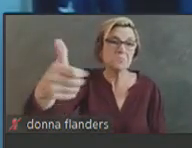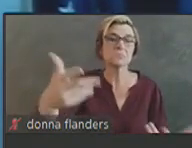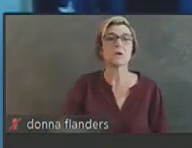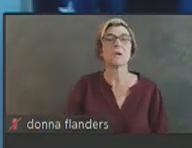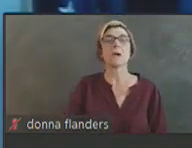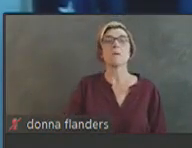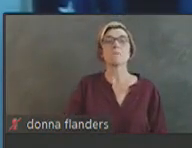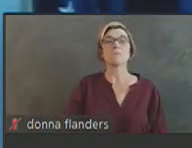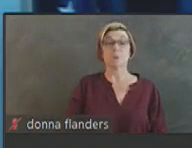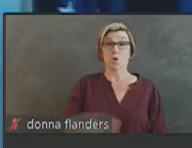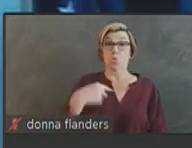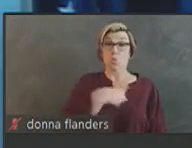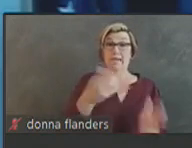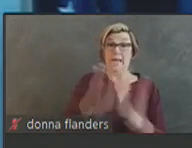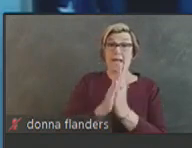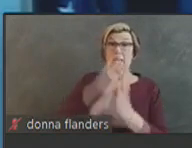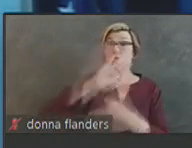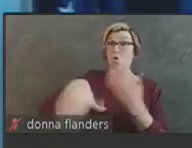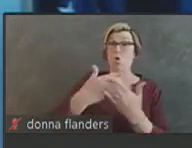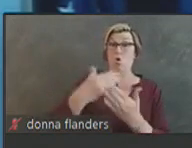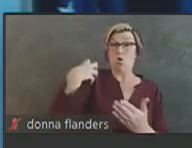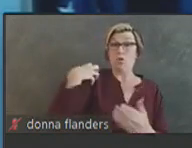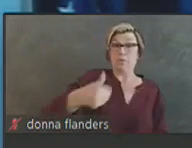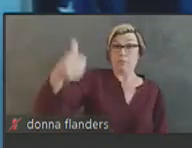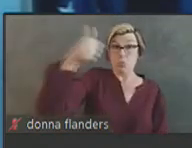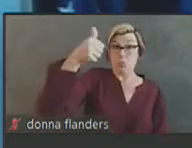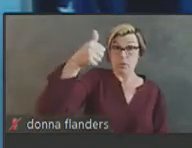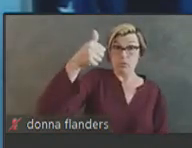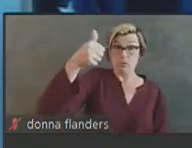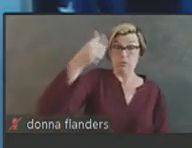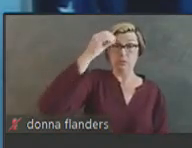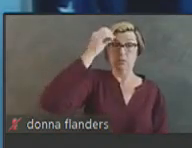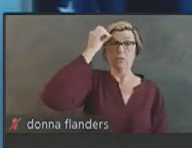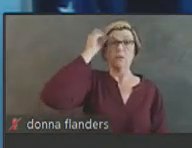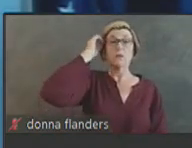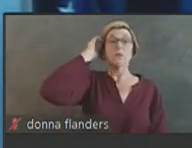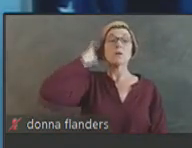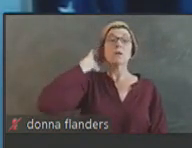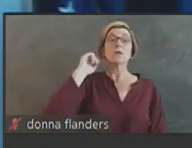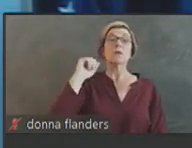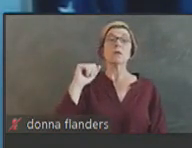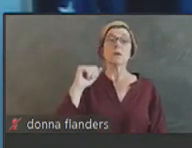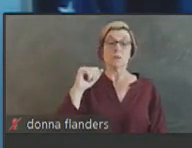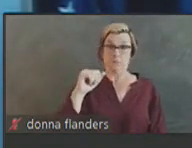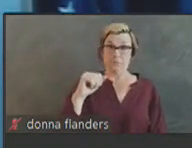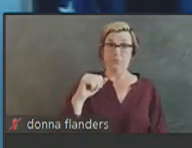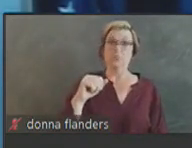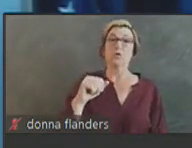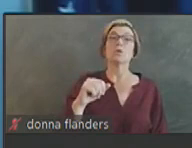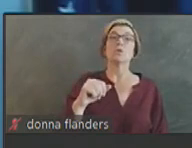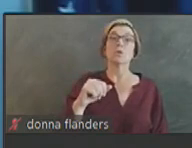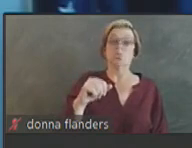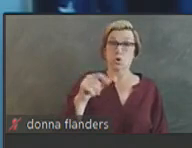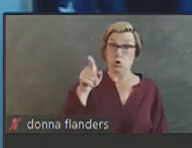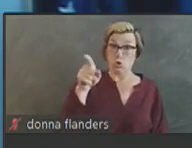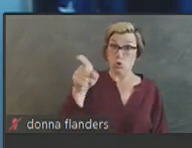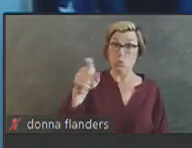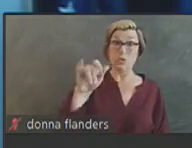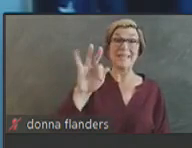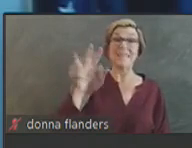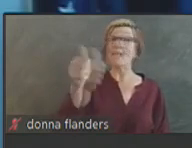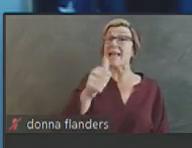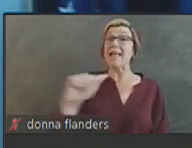their workers to report when a member or his or her household is exhibiting signs of